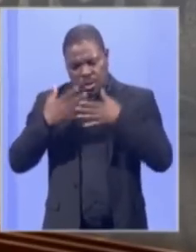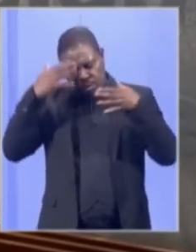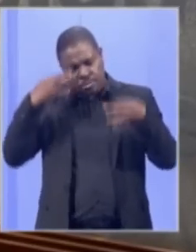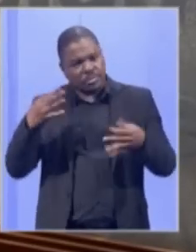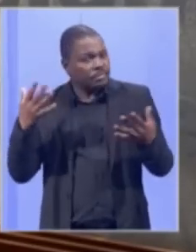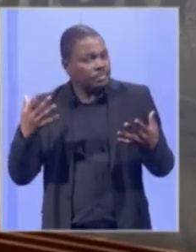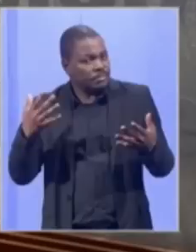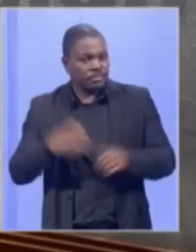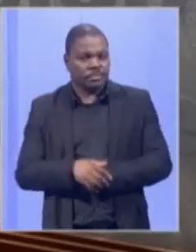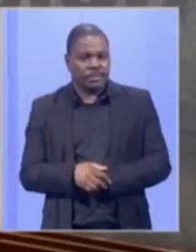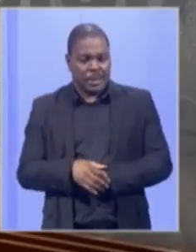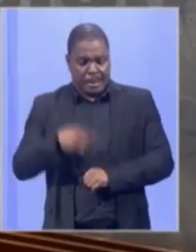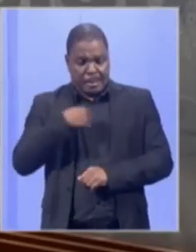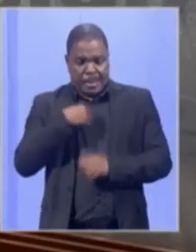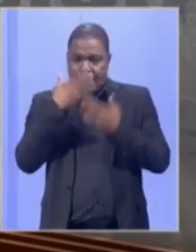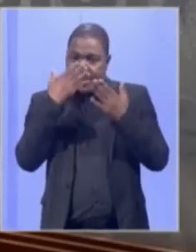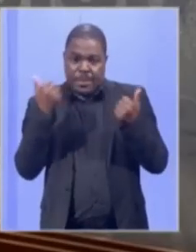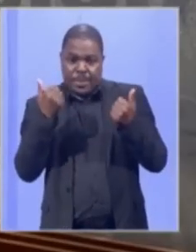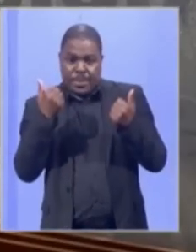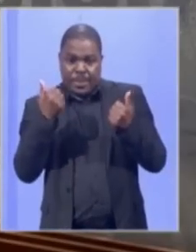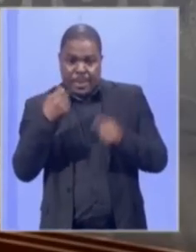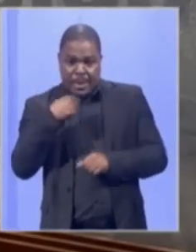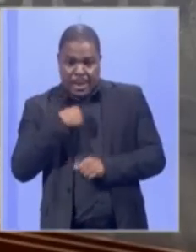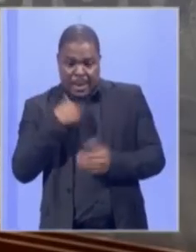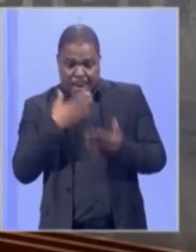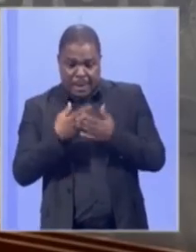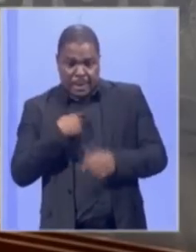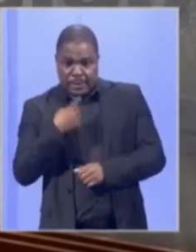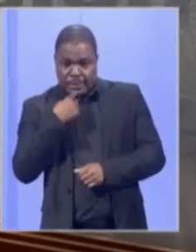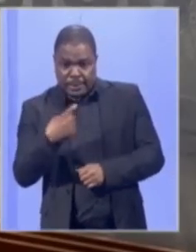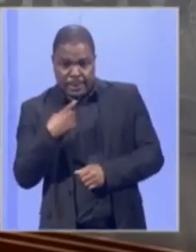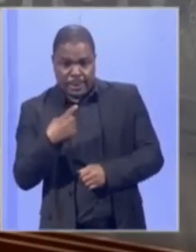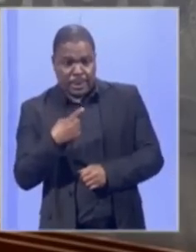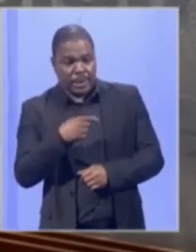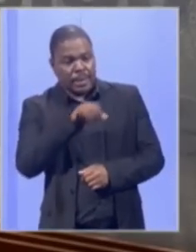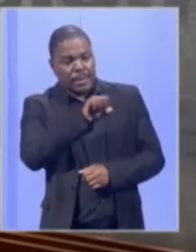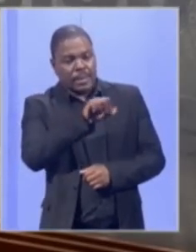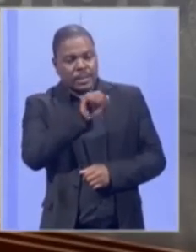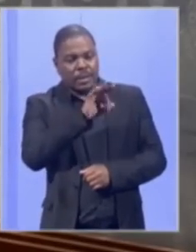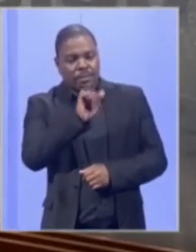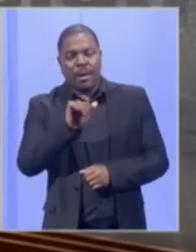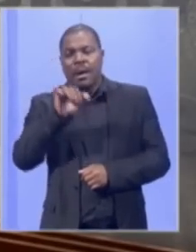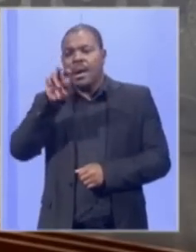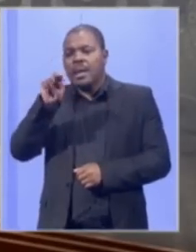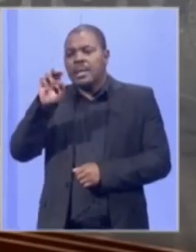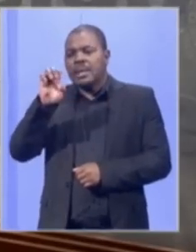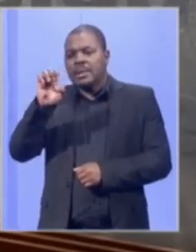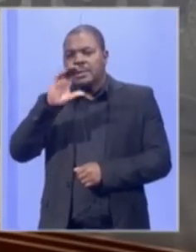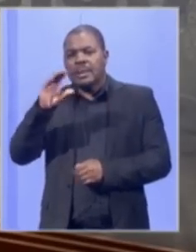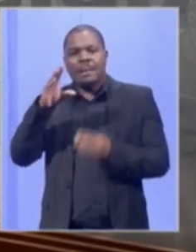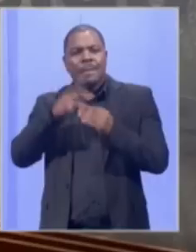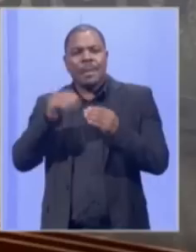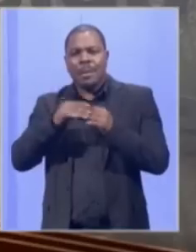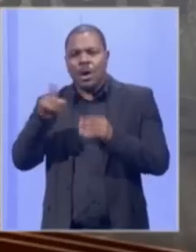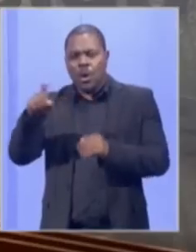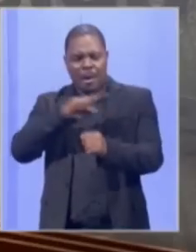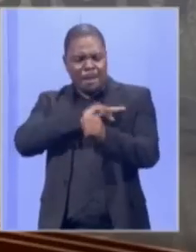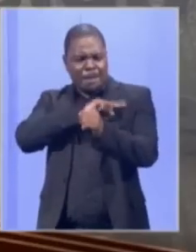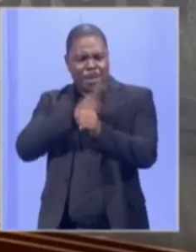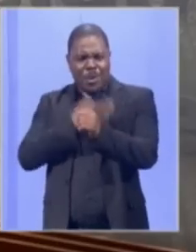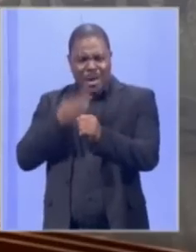Now, I don't know whether I am able to sit here and say that the former SAFA NEC members are so powerful that they can abuse